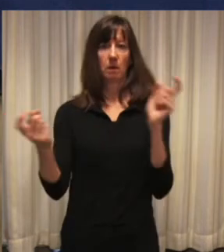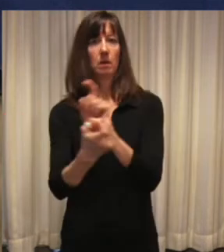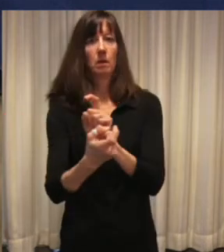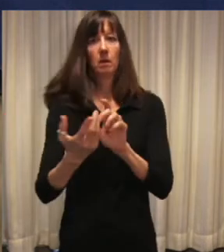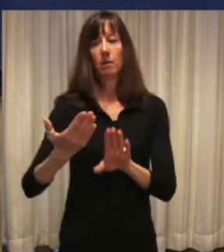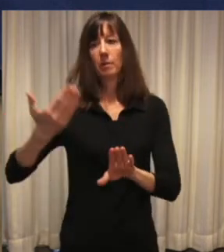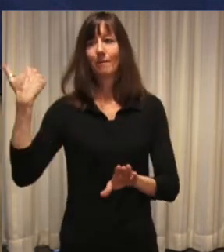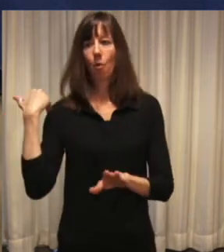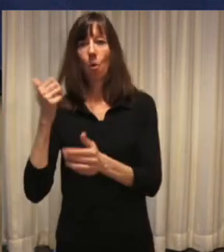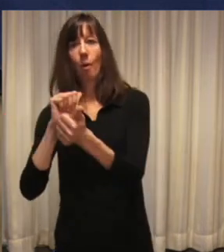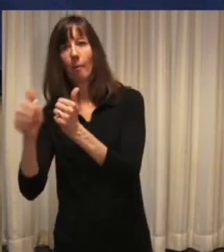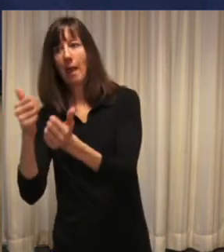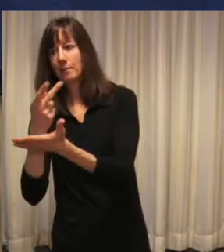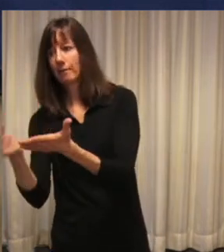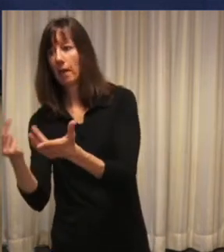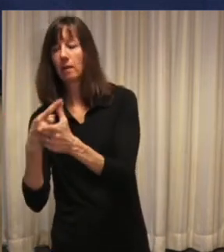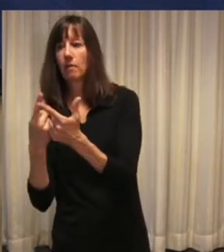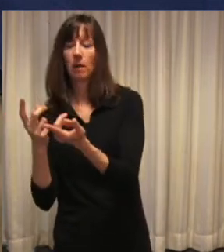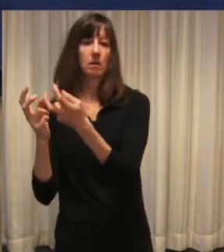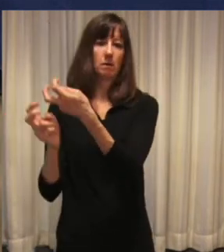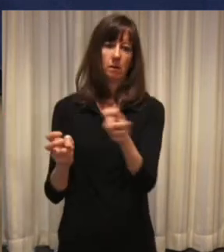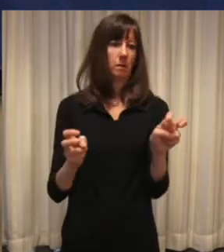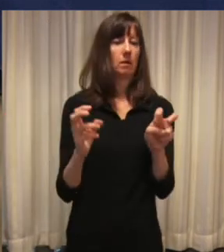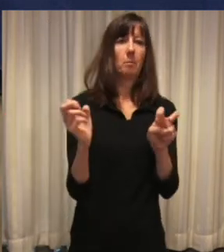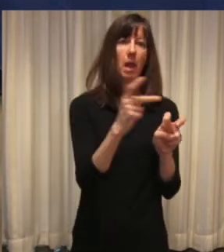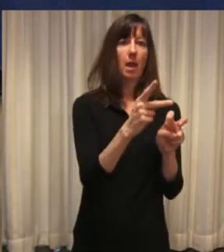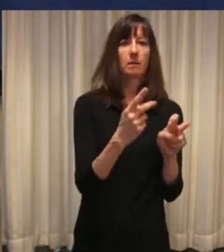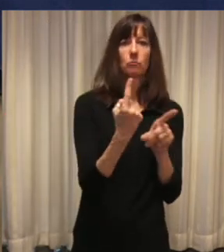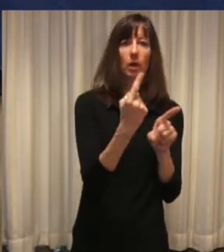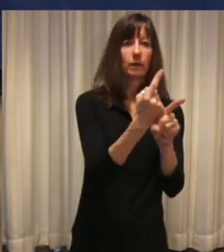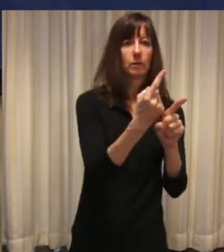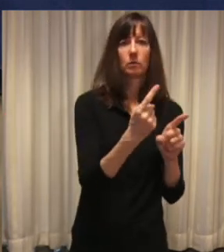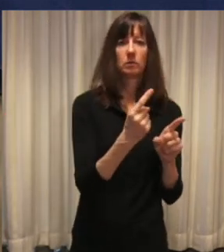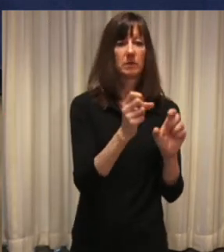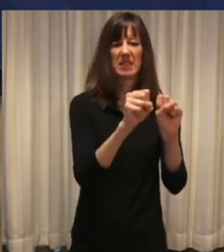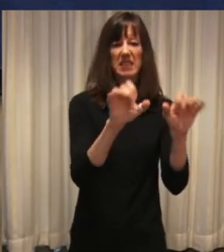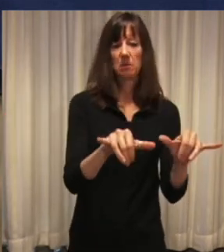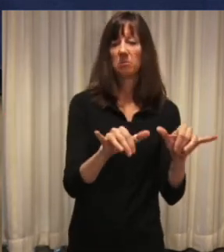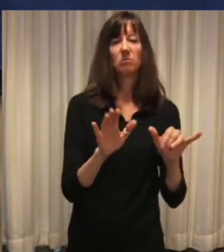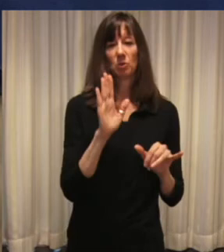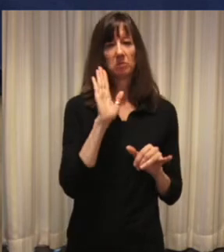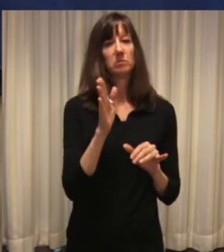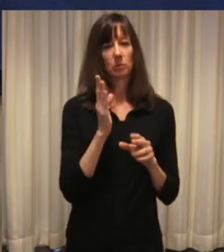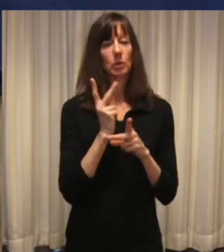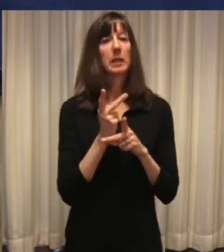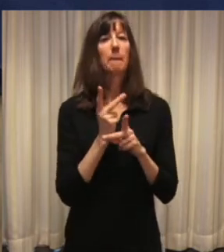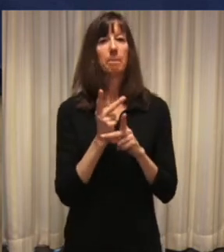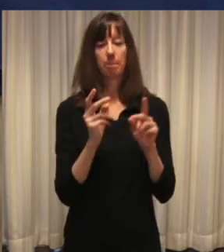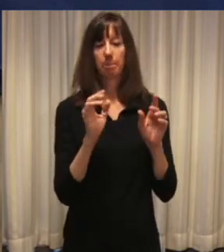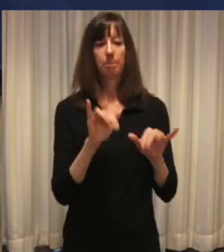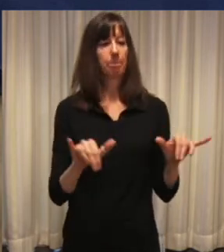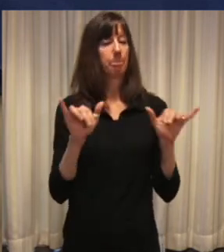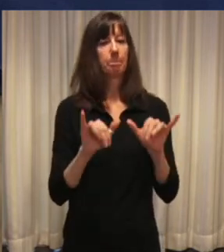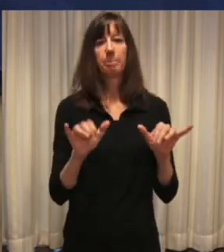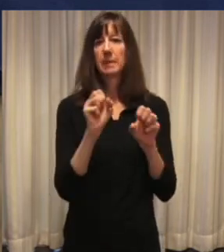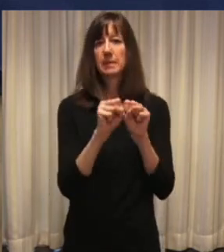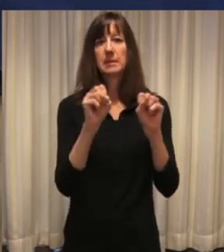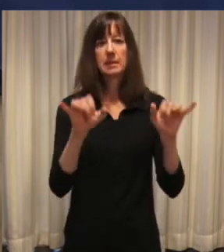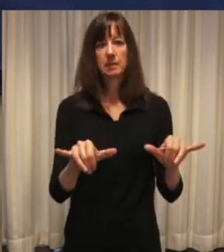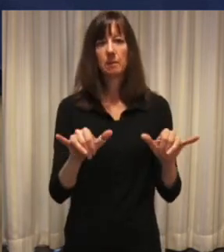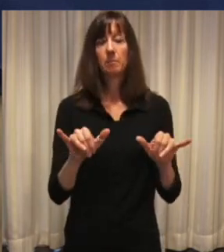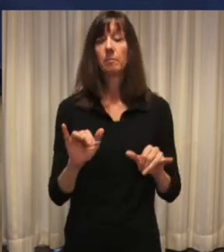pass fail to a numbers grade. So we think we were up and running pretty quickly. I think our high school people were really ready to do this. I